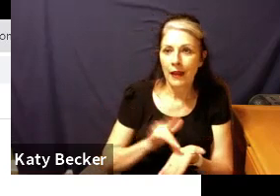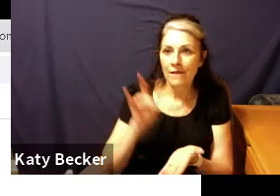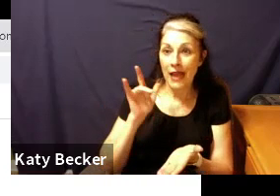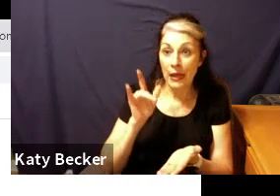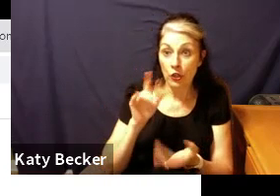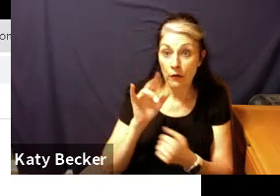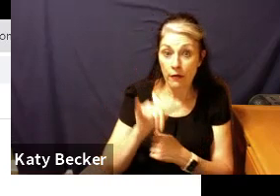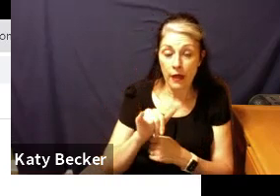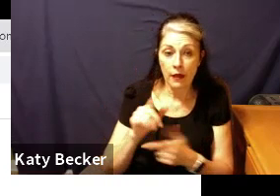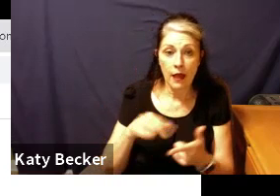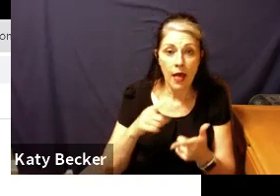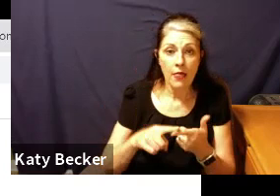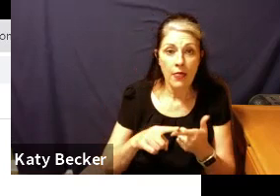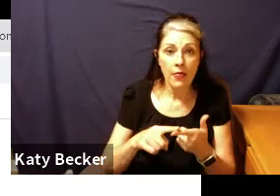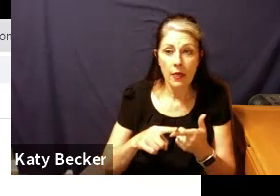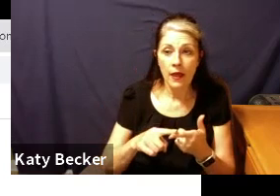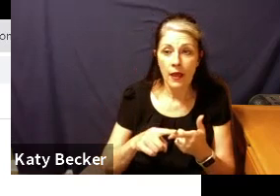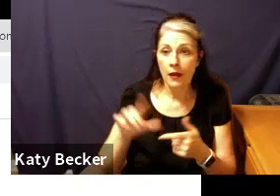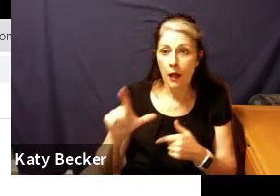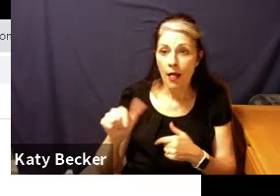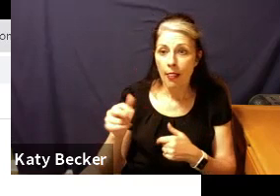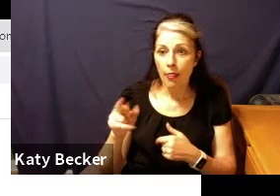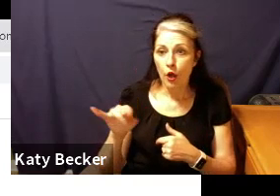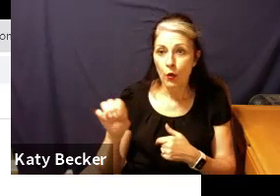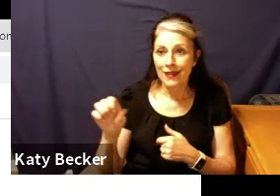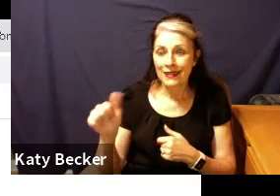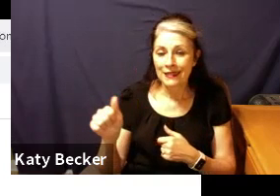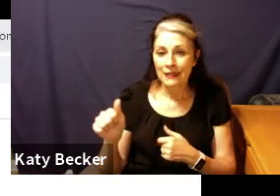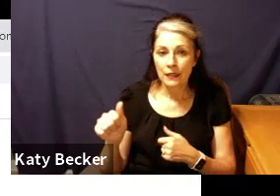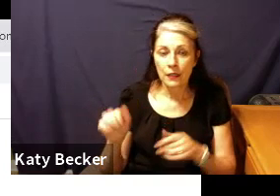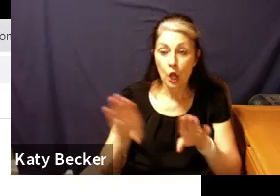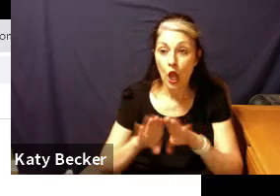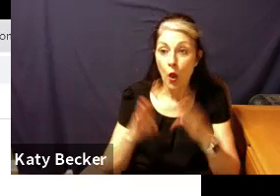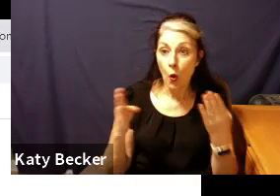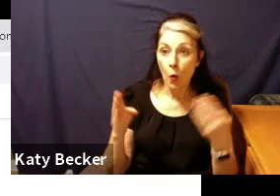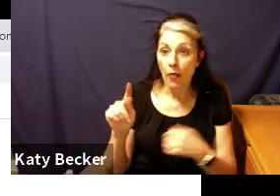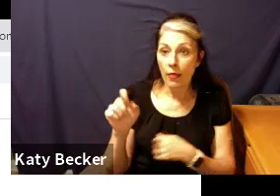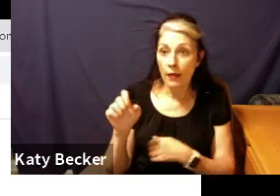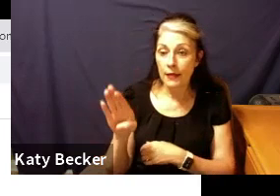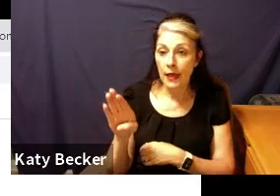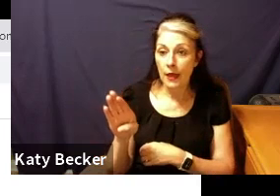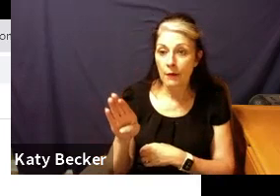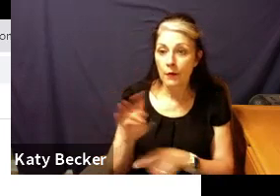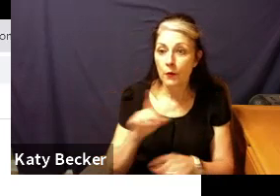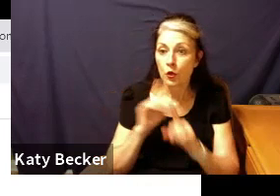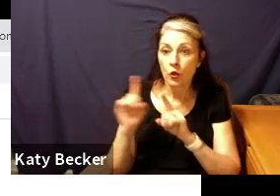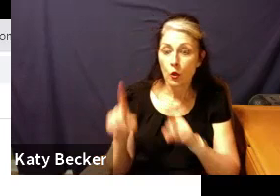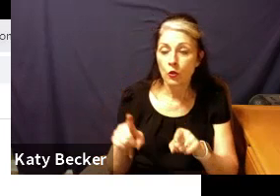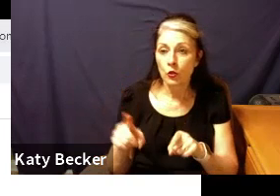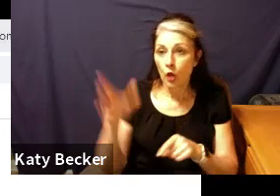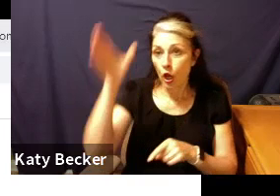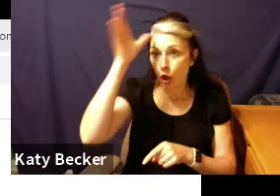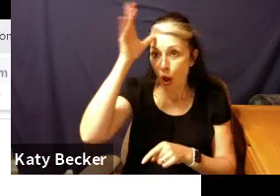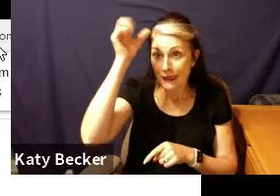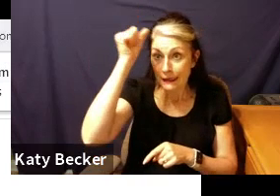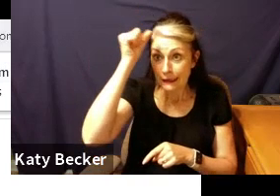And then, Larissa, if you wouldn't mind opening this tab, I would like to take you all to the Commonsense Media